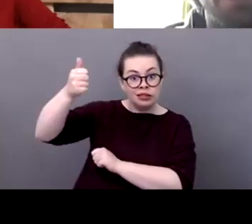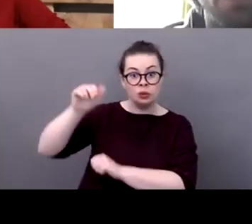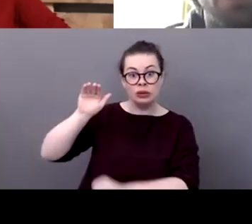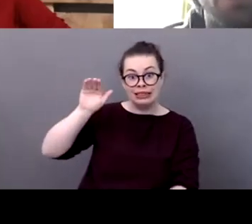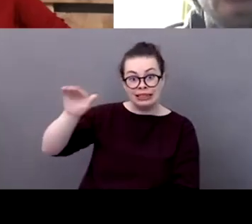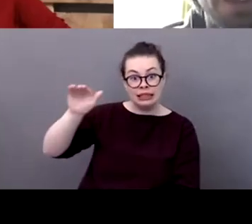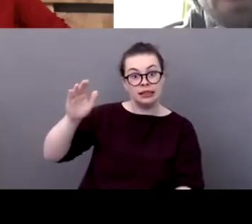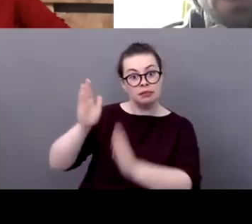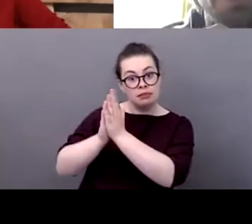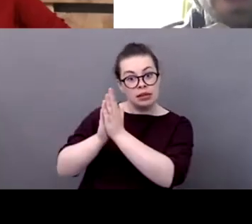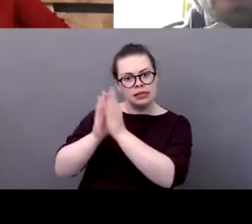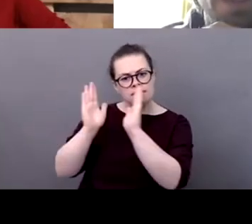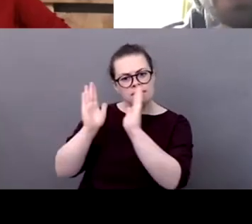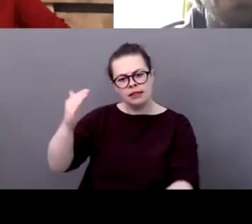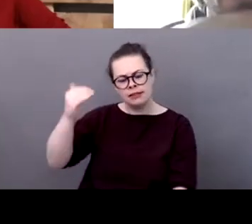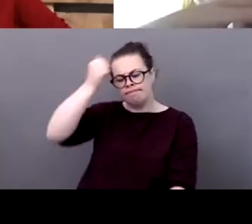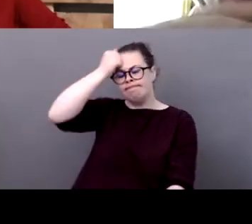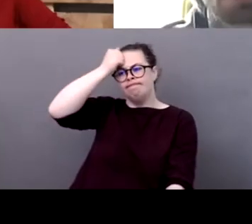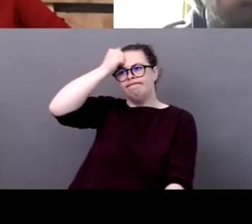have to play to